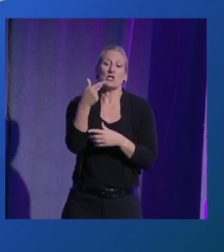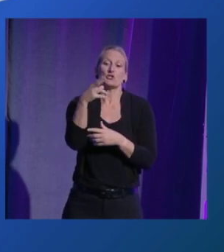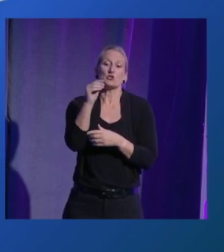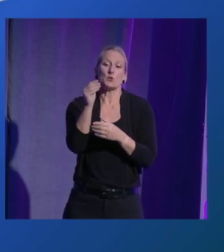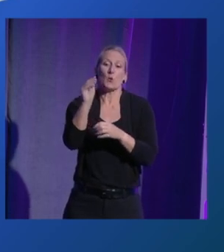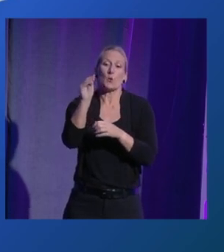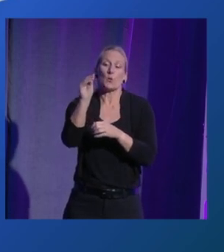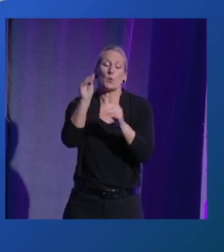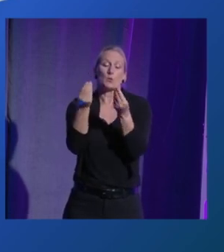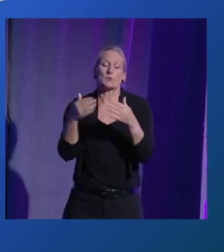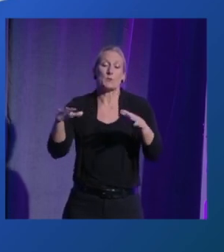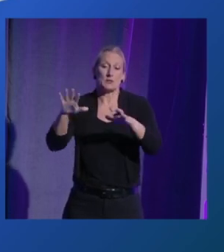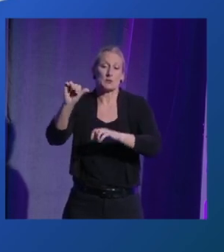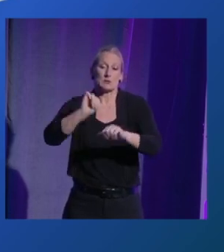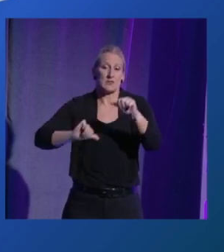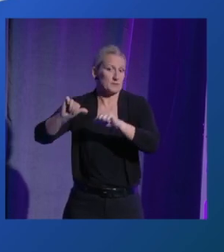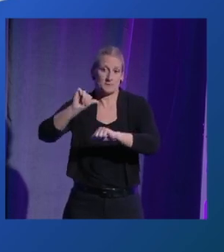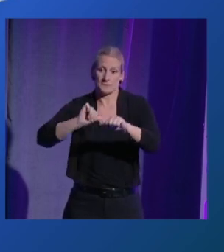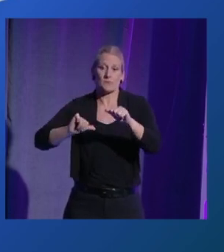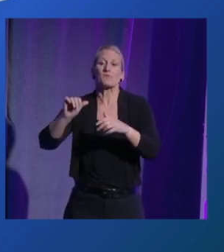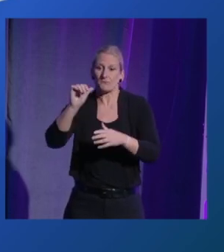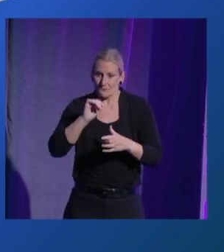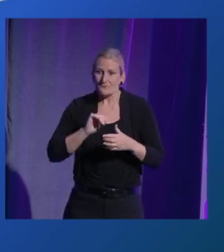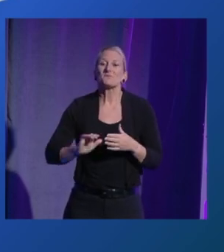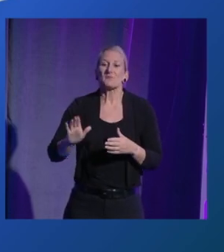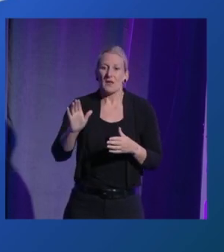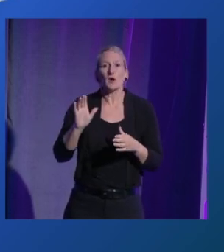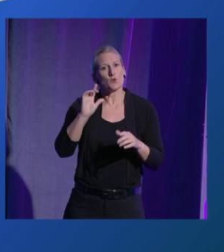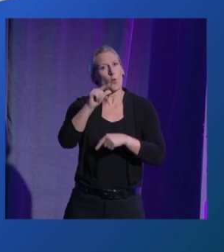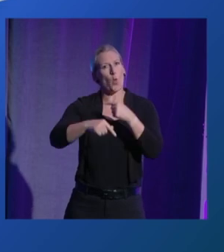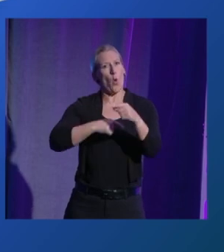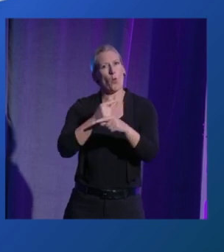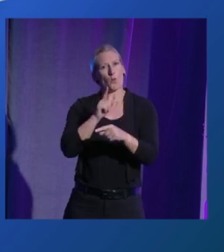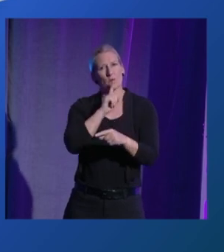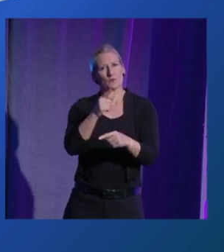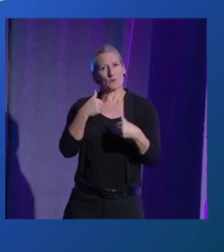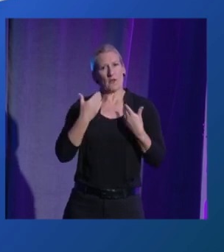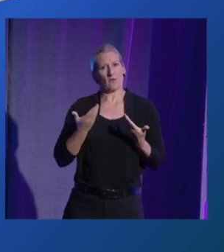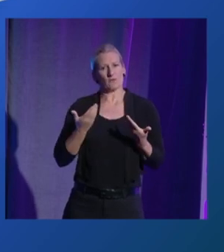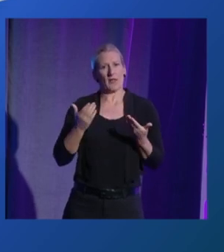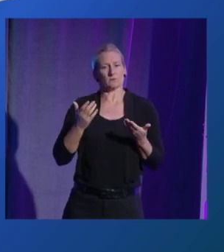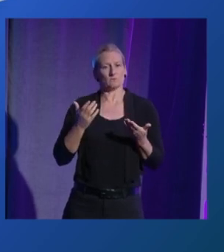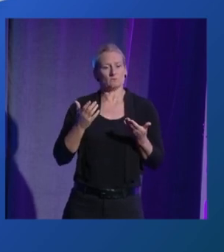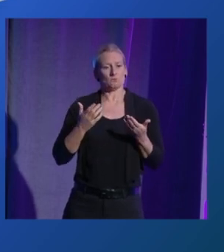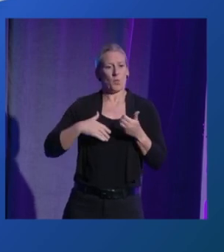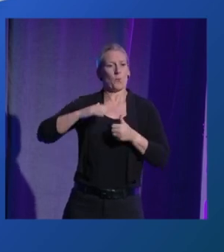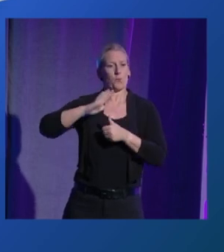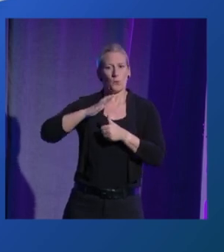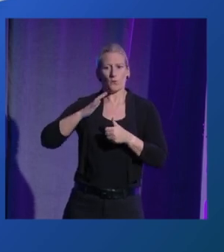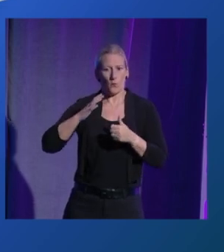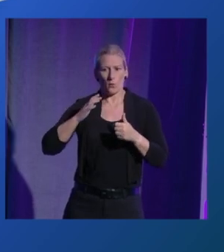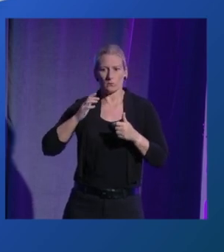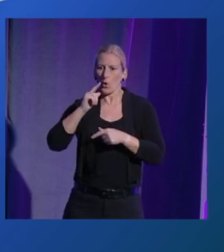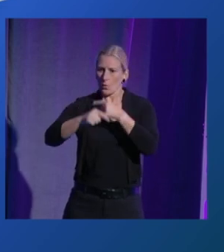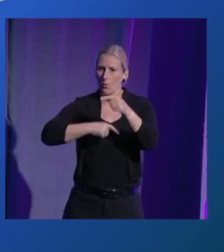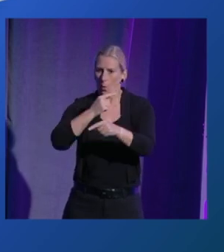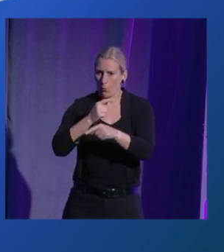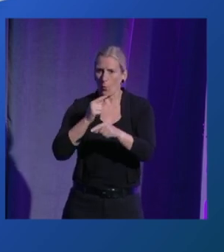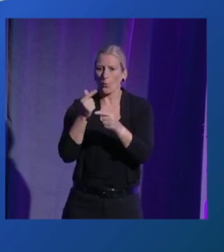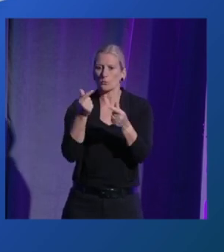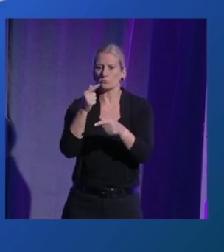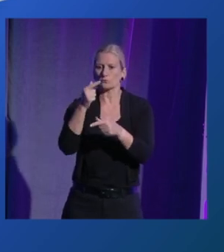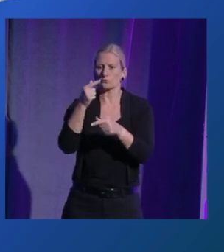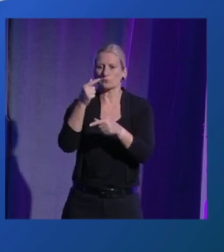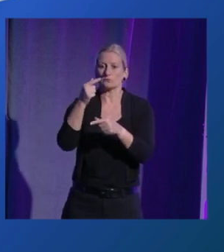Louis's development AS Global uh capital of geospatial science um what I'm excited today to talk